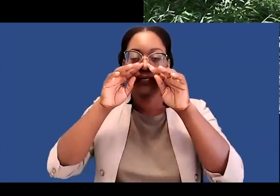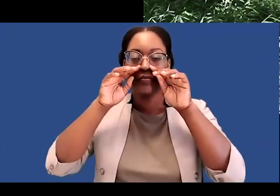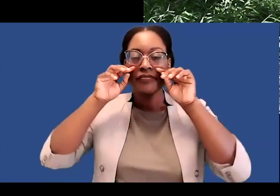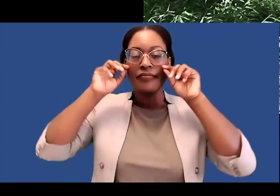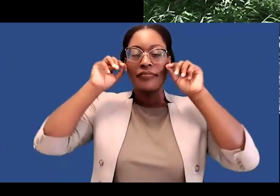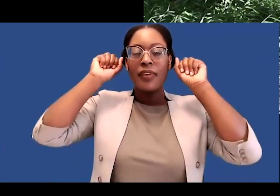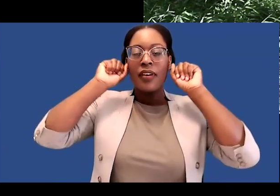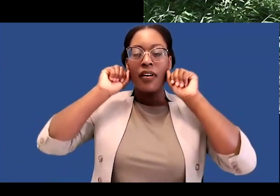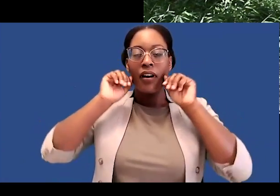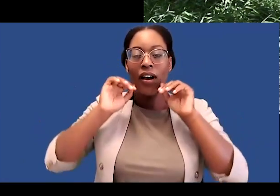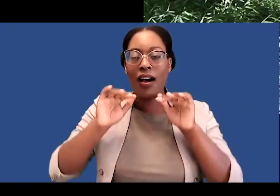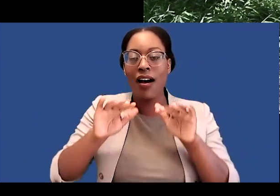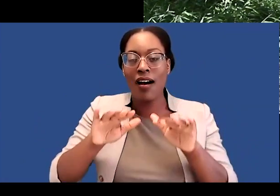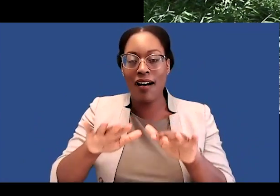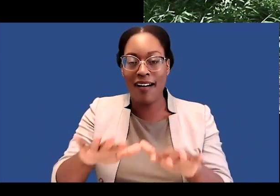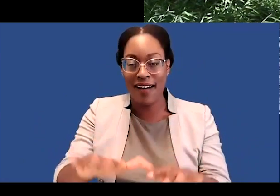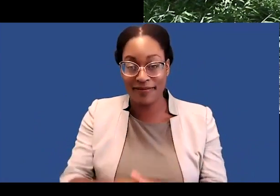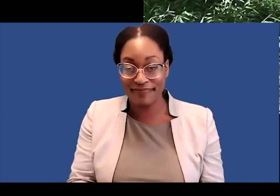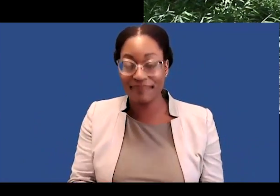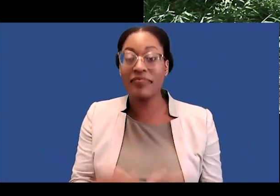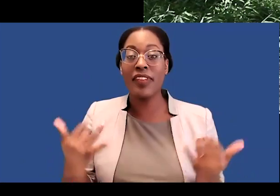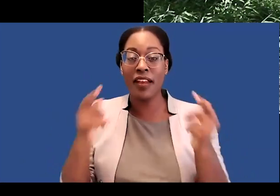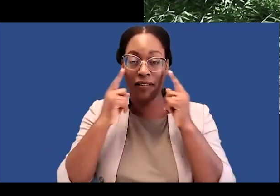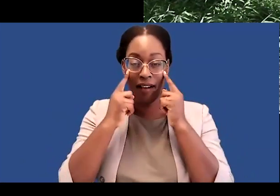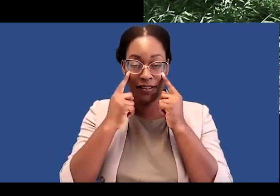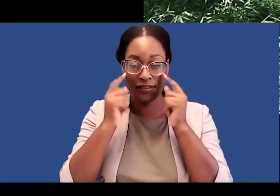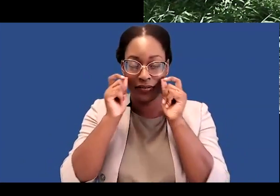Now slowly open the eyes. We're going to inhale the shoulders up.